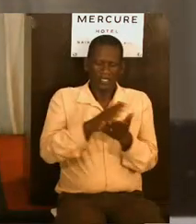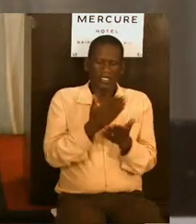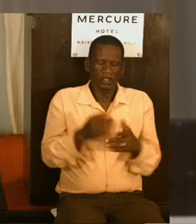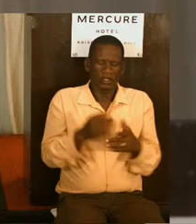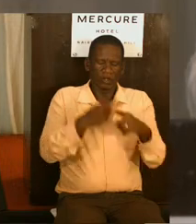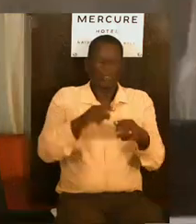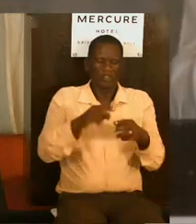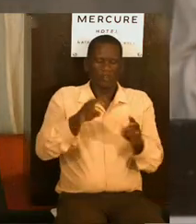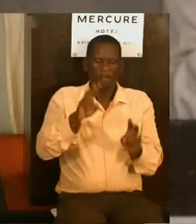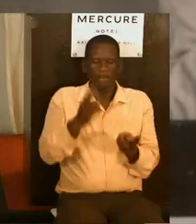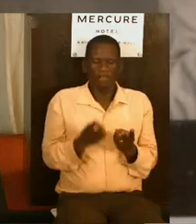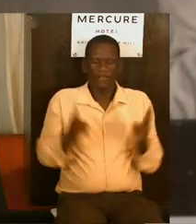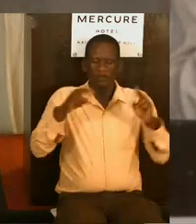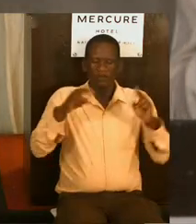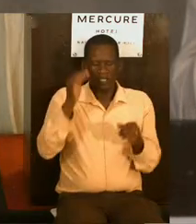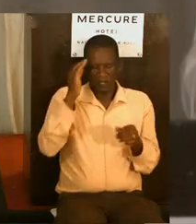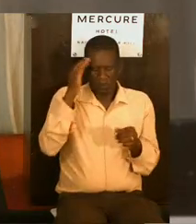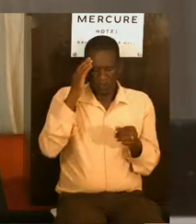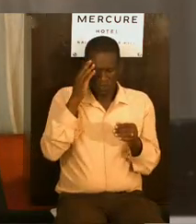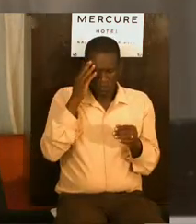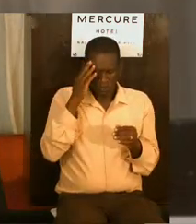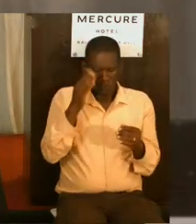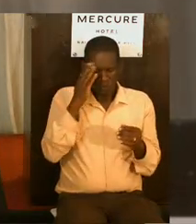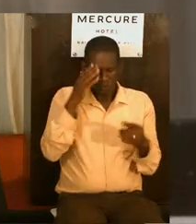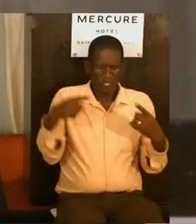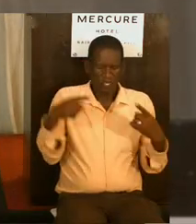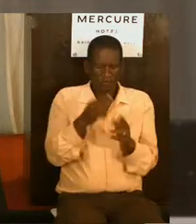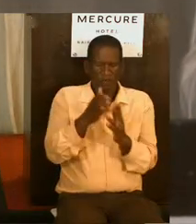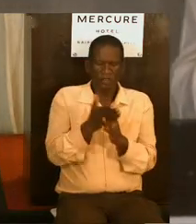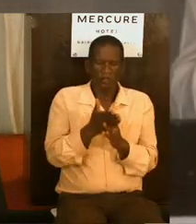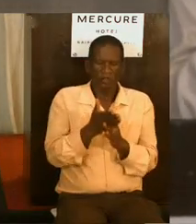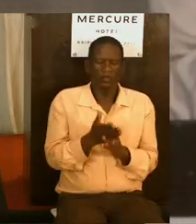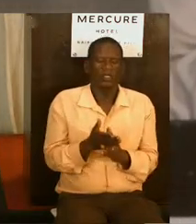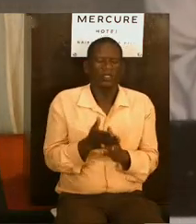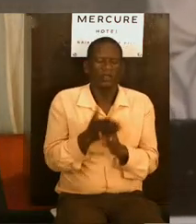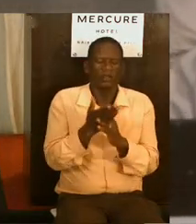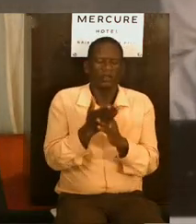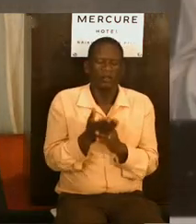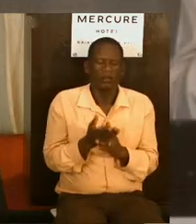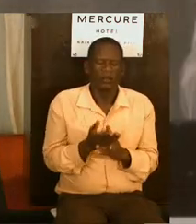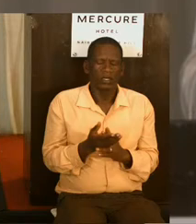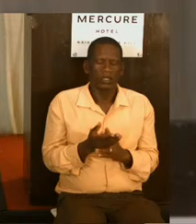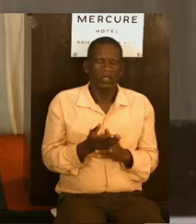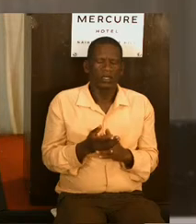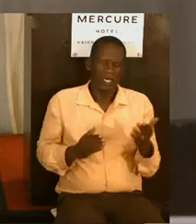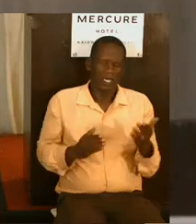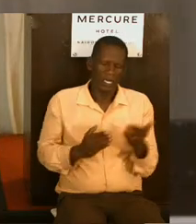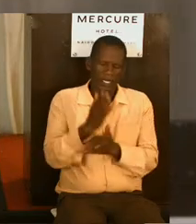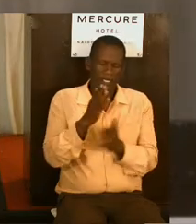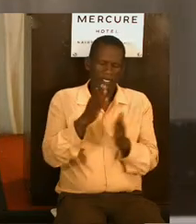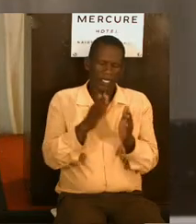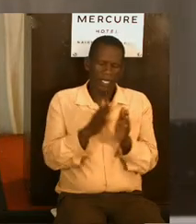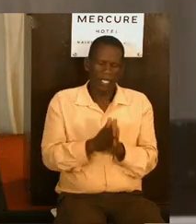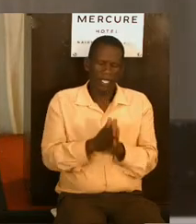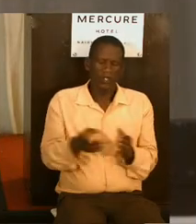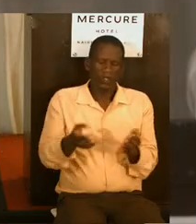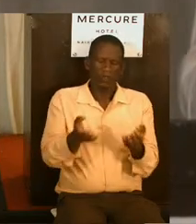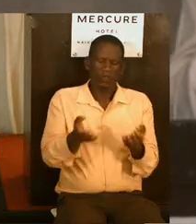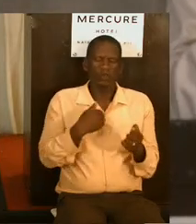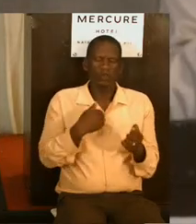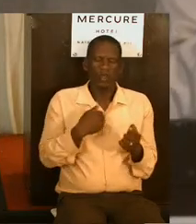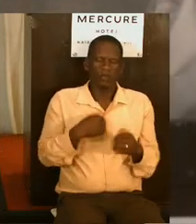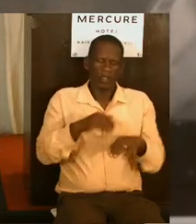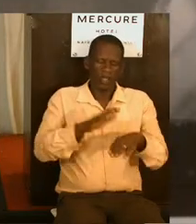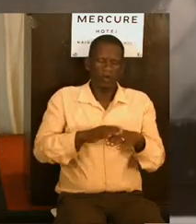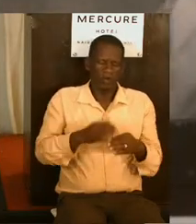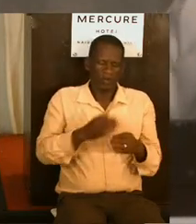positive value in the education to differentiate between a right and we need to have